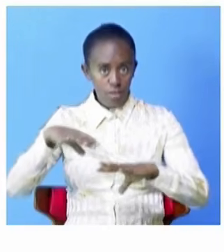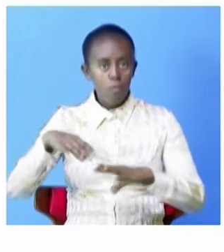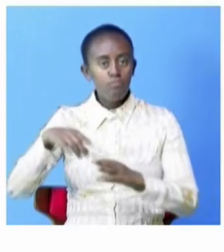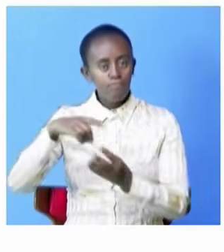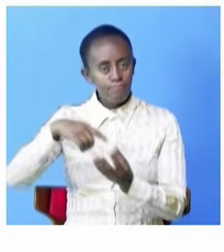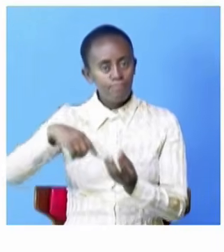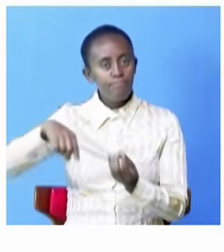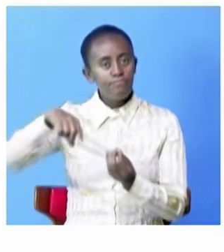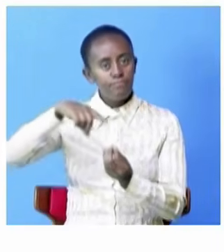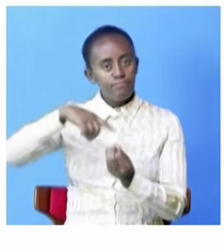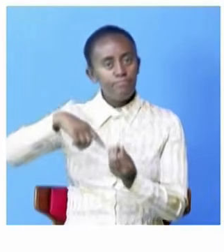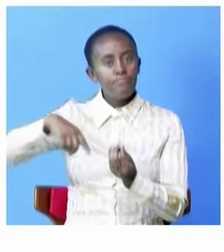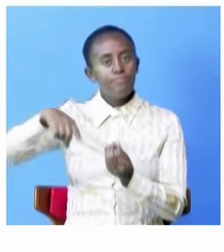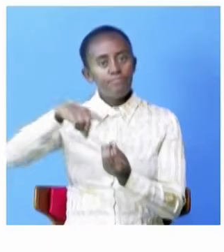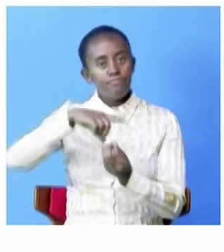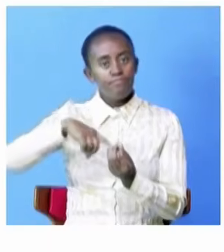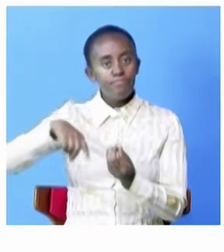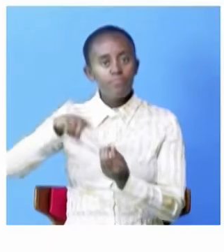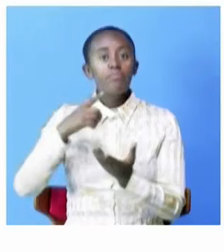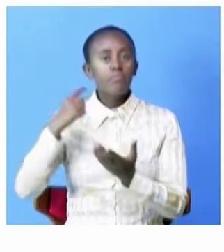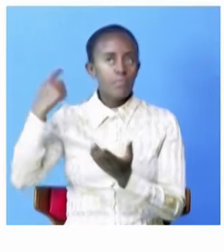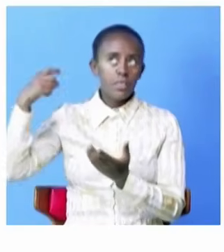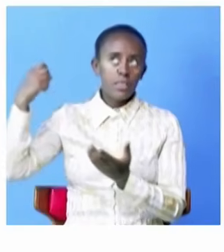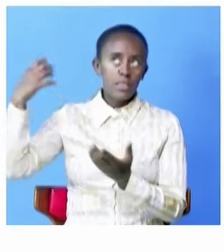rotates around